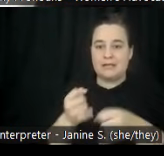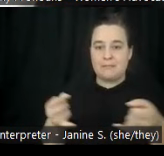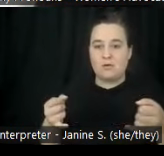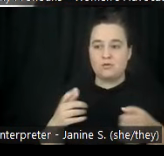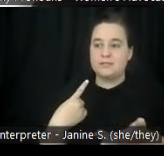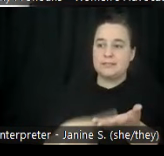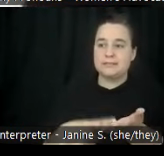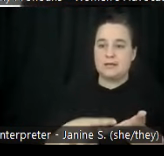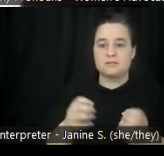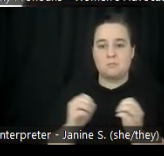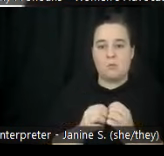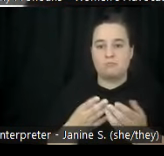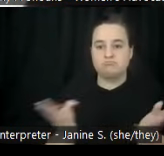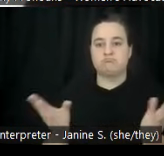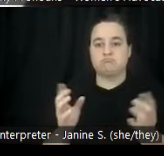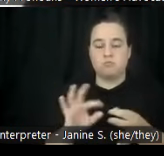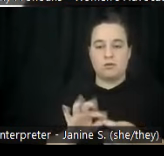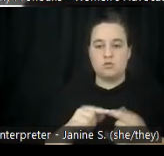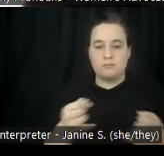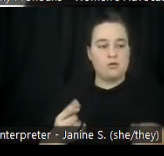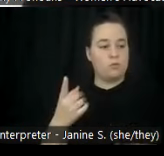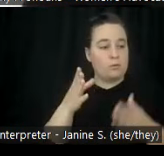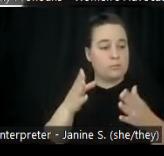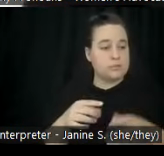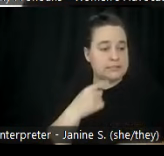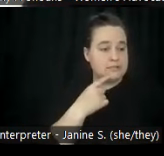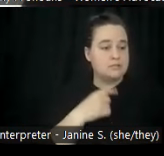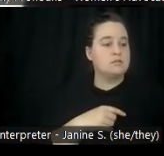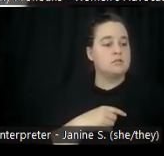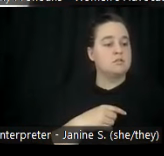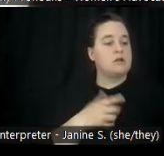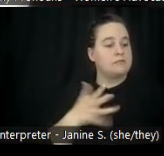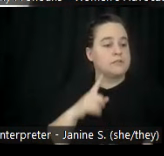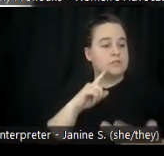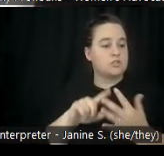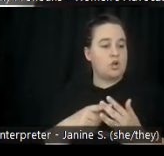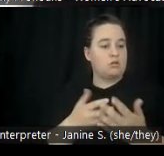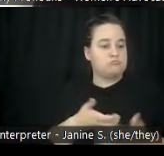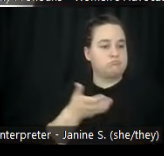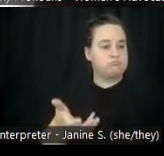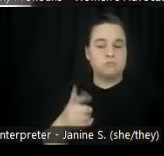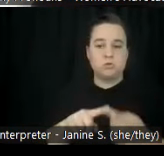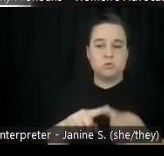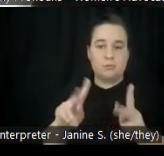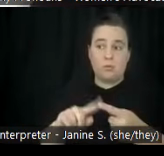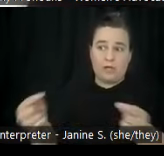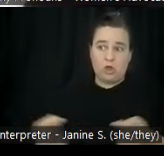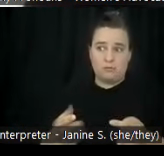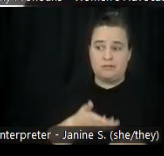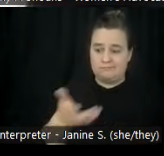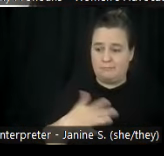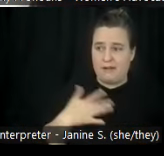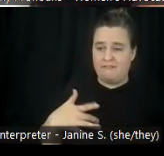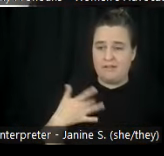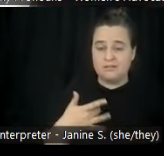more openly. One person in the chat said, I've started sharing with folks when they hurt me and sharing my feelings openly. That's a great boundary to set.